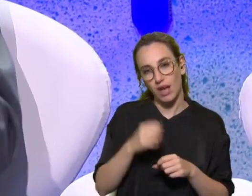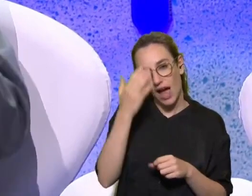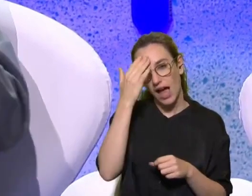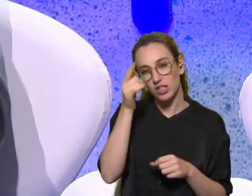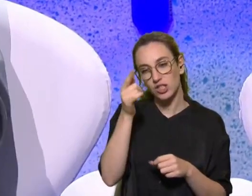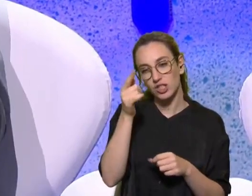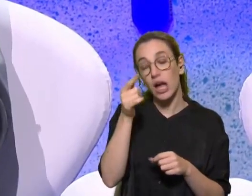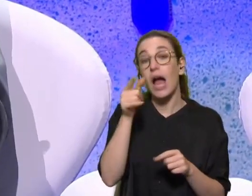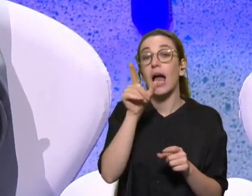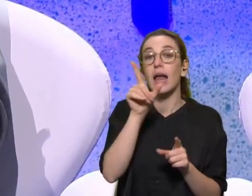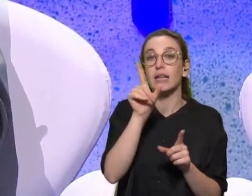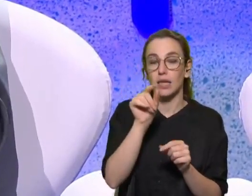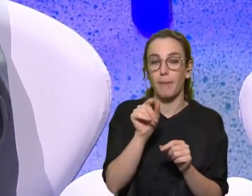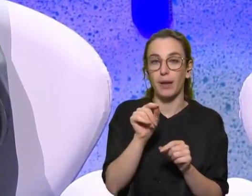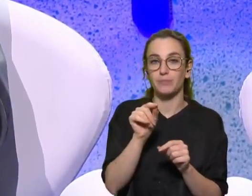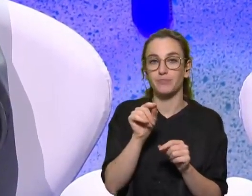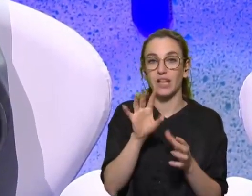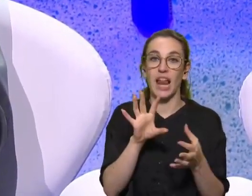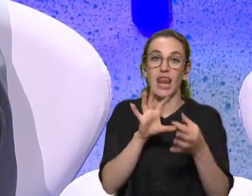innovation. And